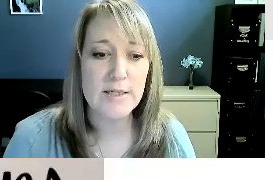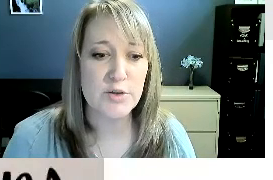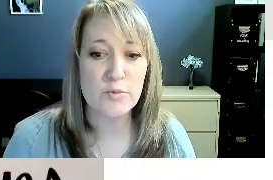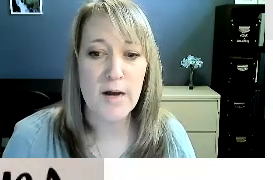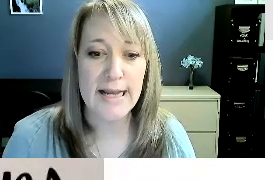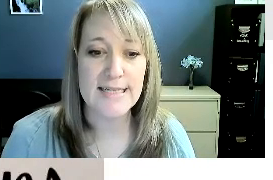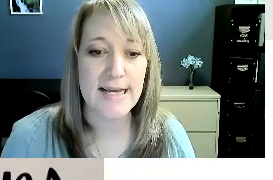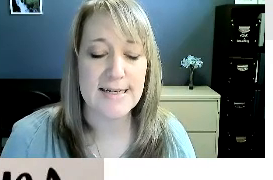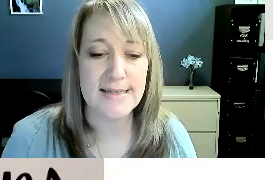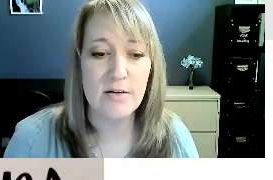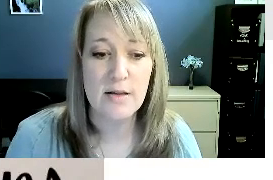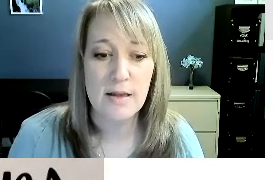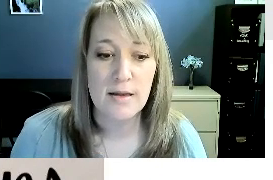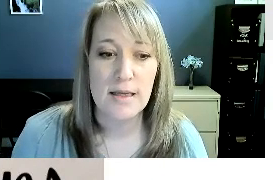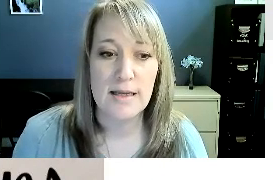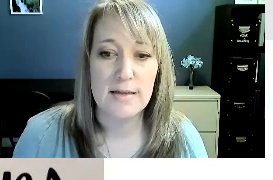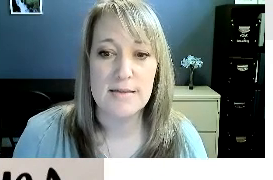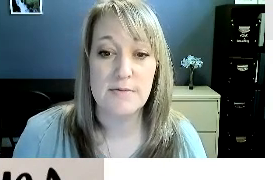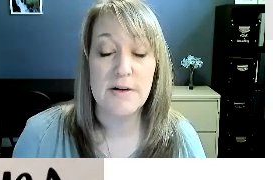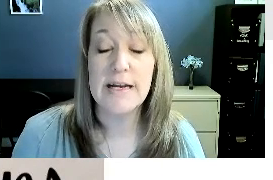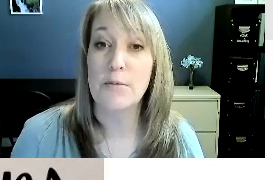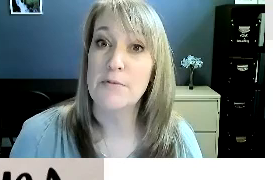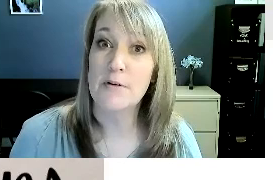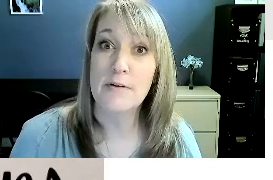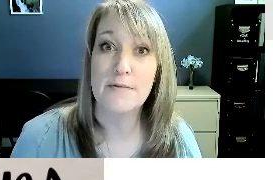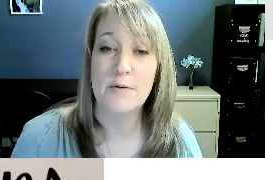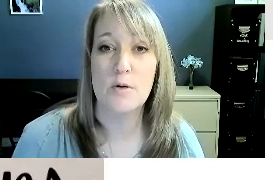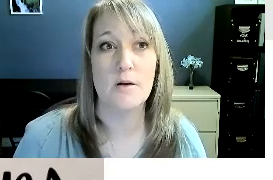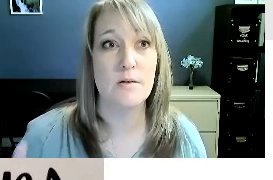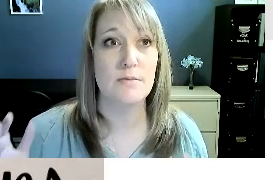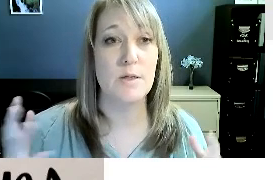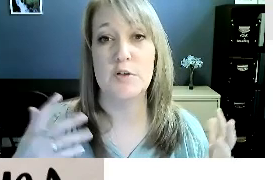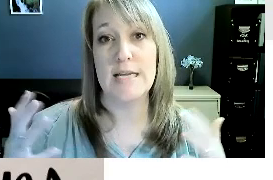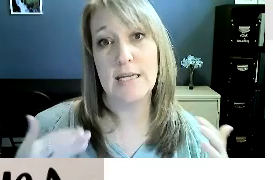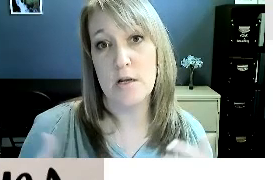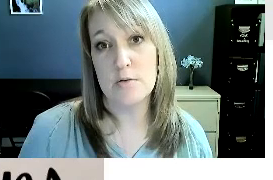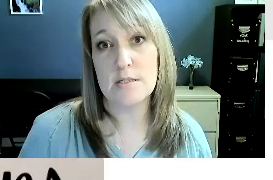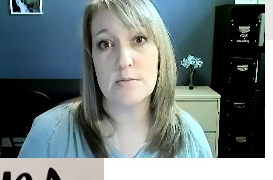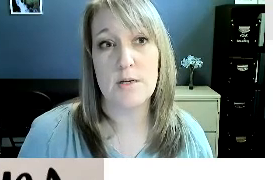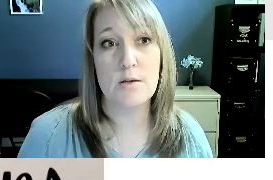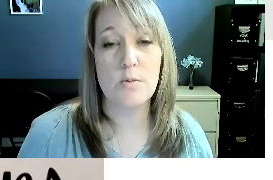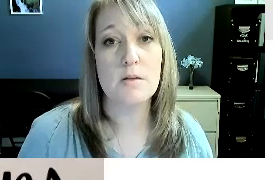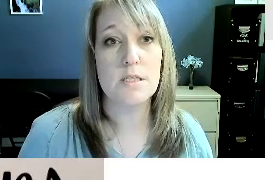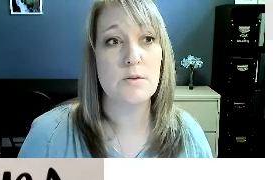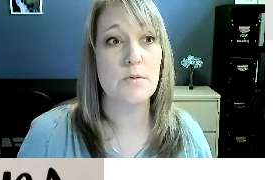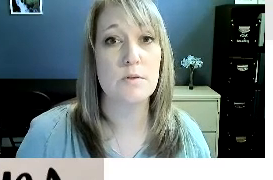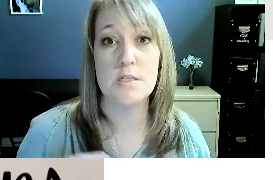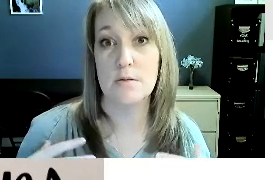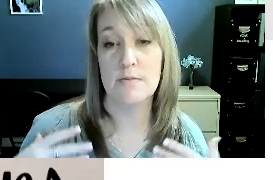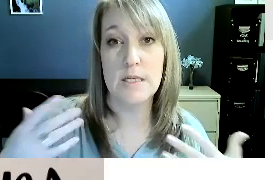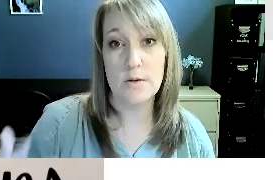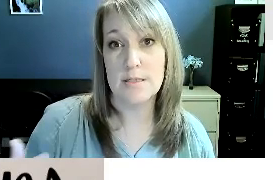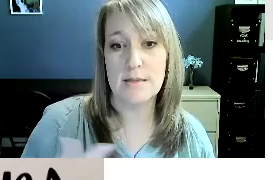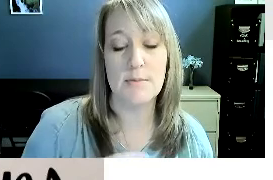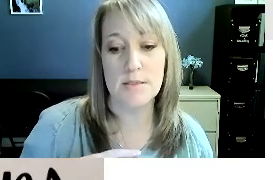having a way to write ASL is very helpful for, if you're taking notes when you want to do